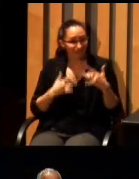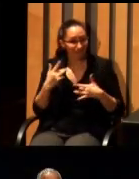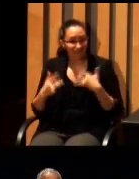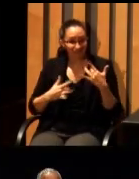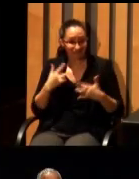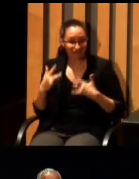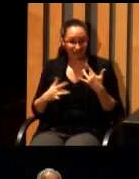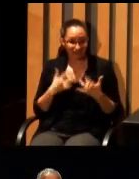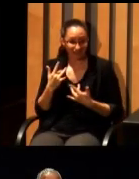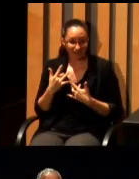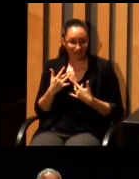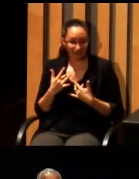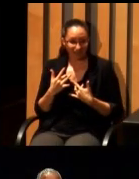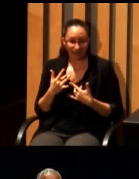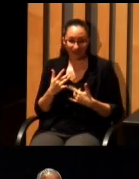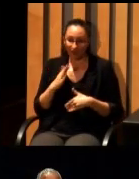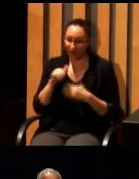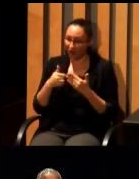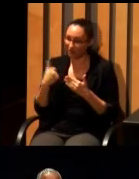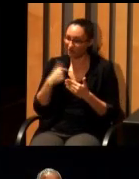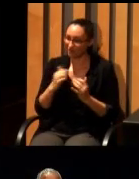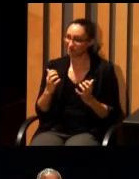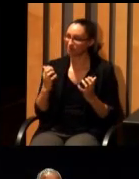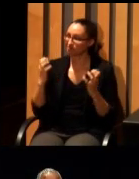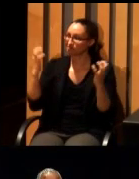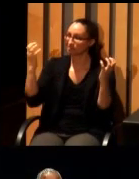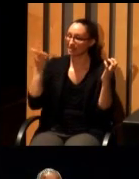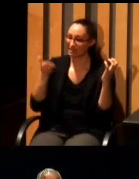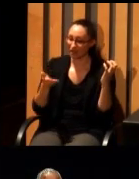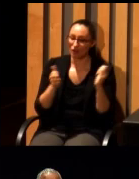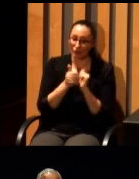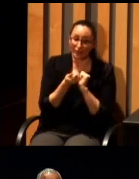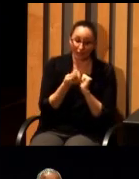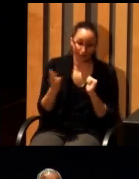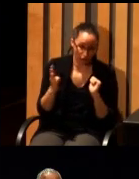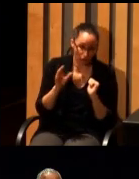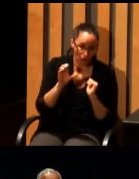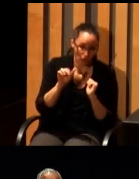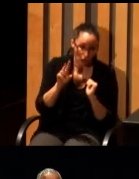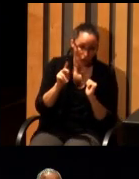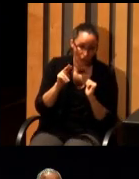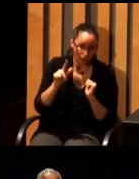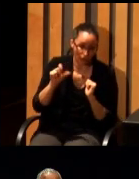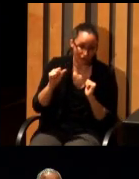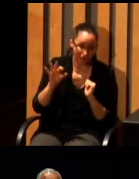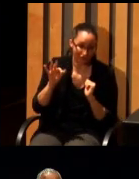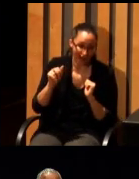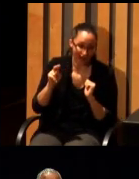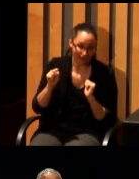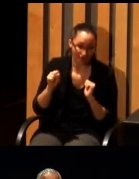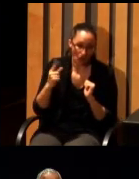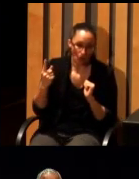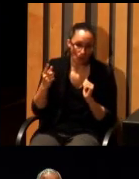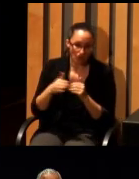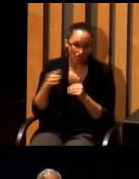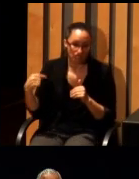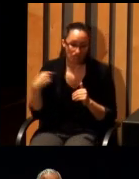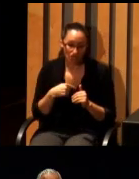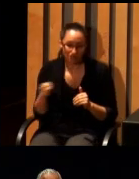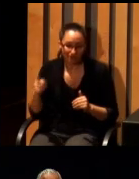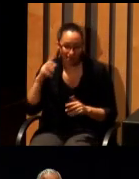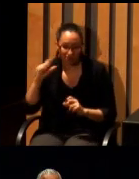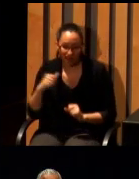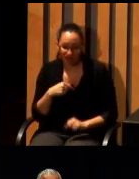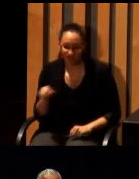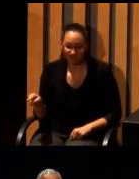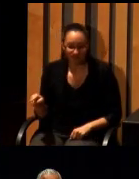all were there, that is, with the exception of a few lone Cardinals fans, including one very loud one near us, and I'm happy to say that nothing bad